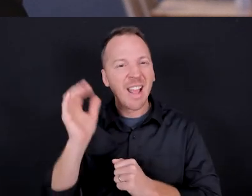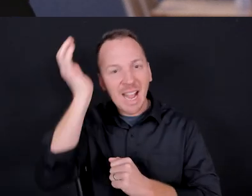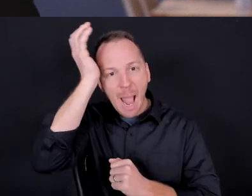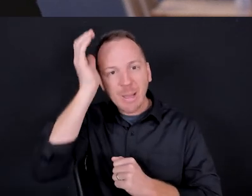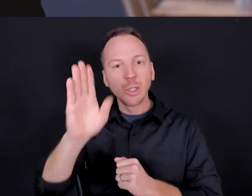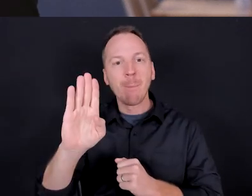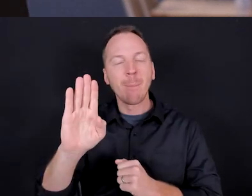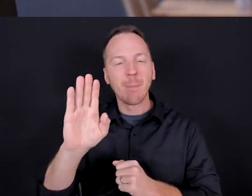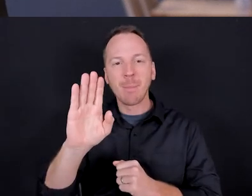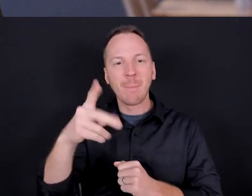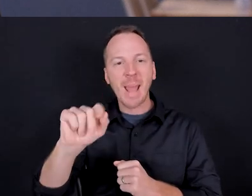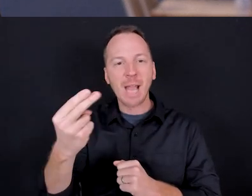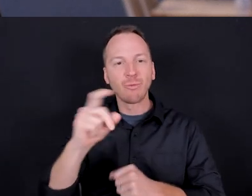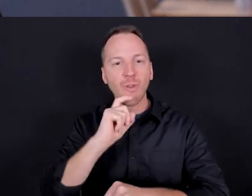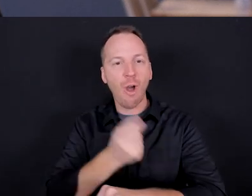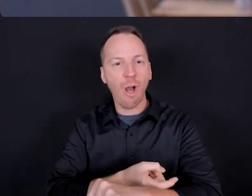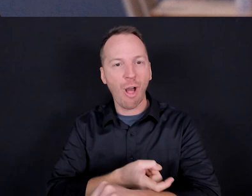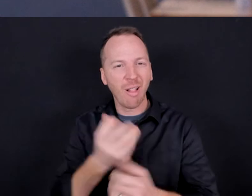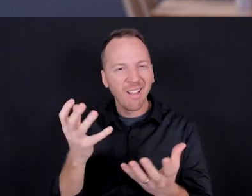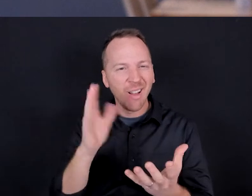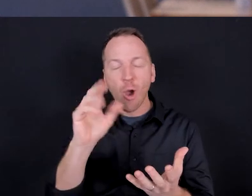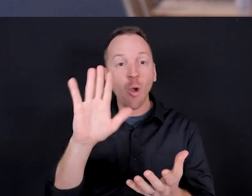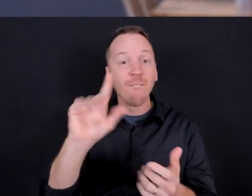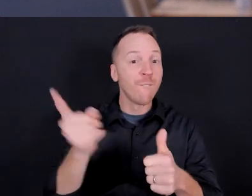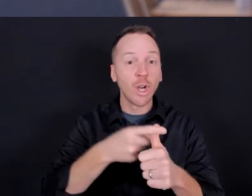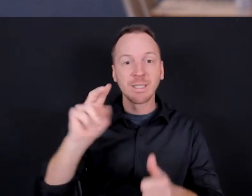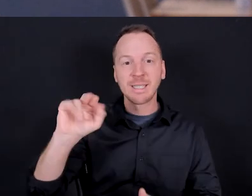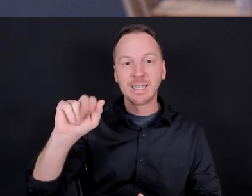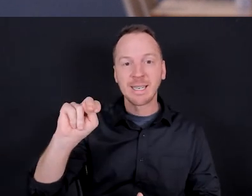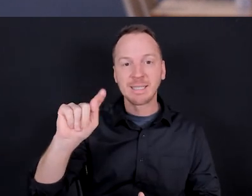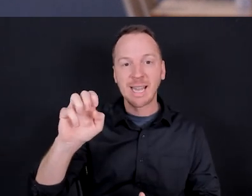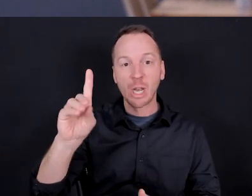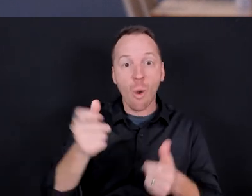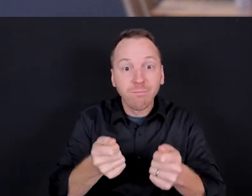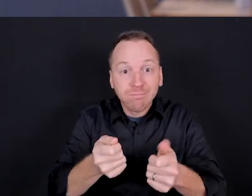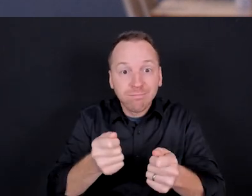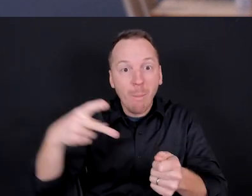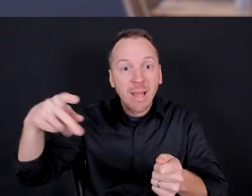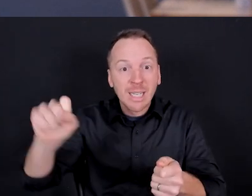doll. Maybe it was your first PlayStation or Nintendo gaming system.